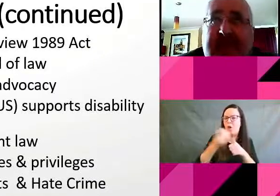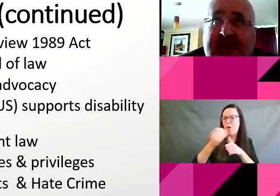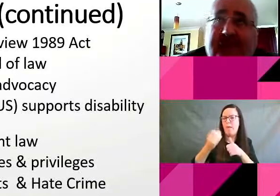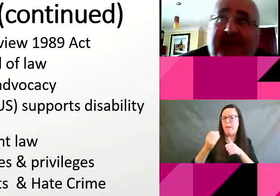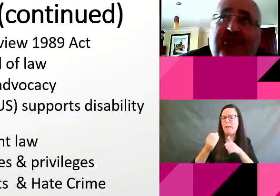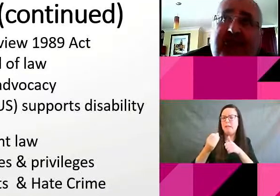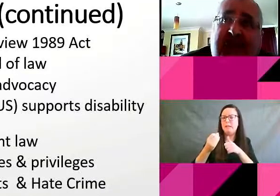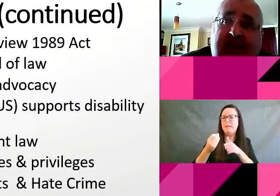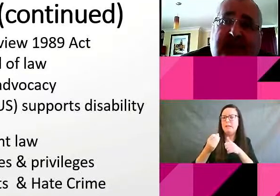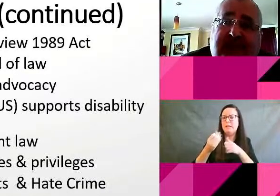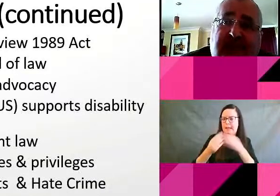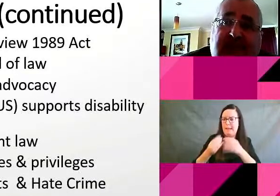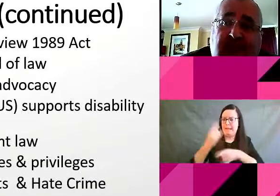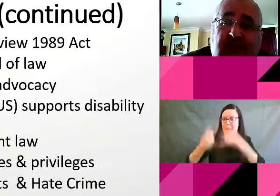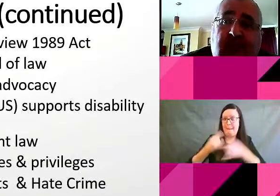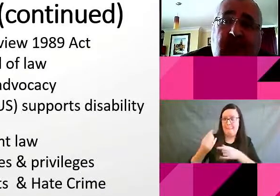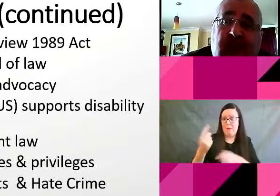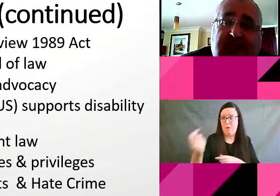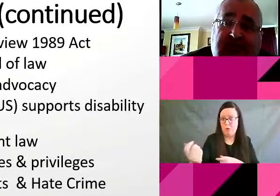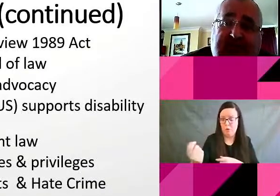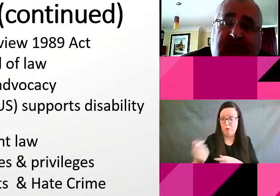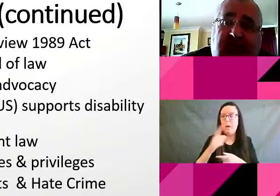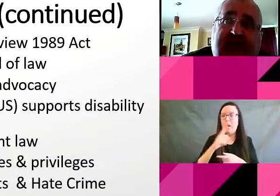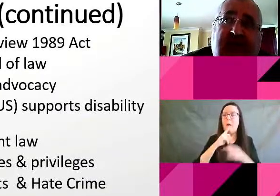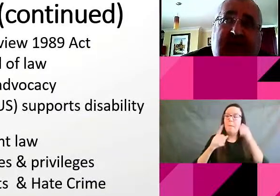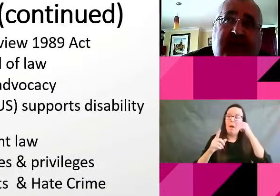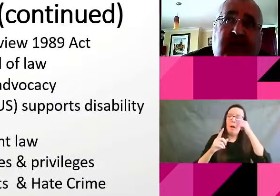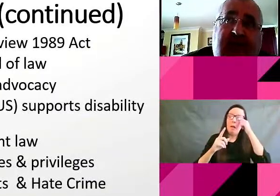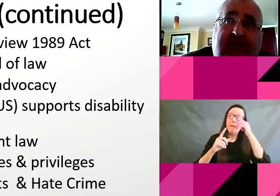The Incitement to Hatred review, which is